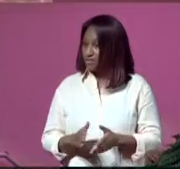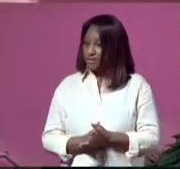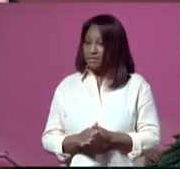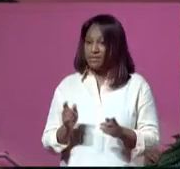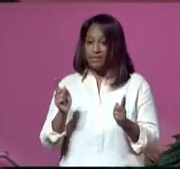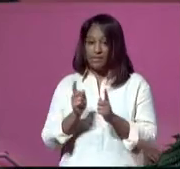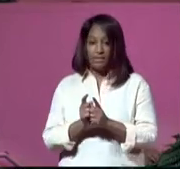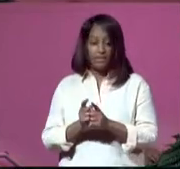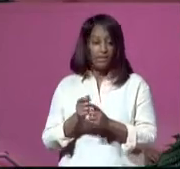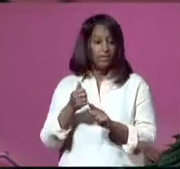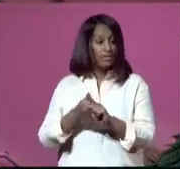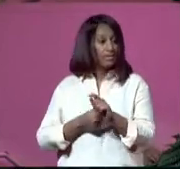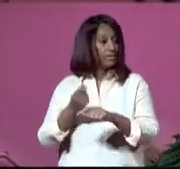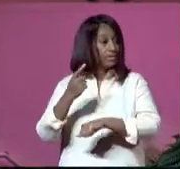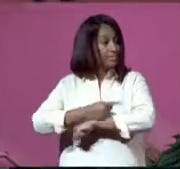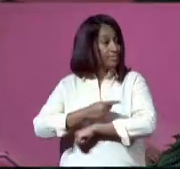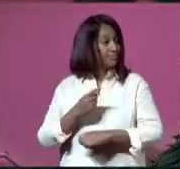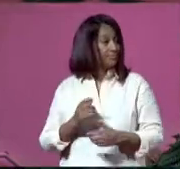Every week.